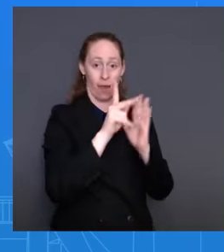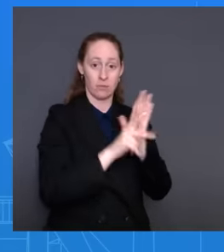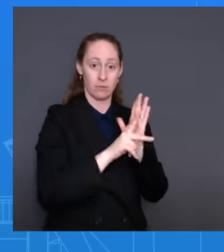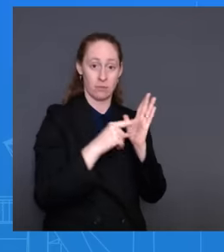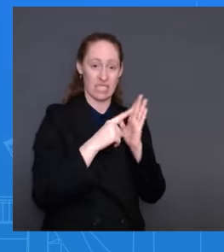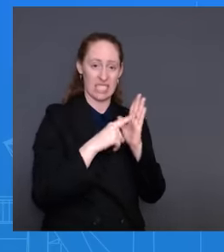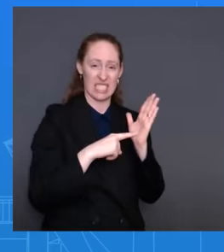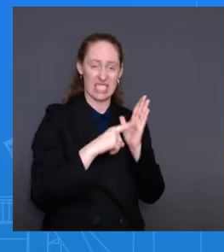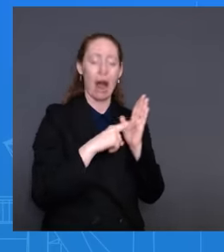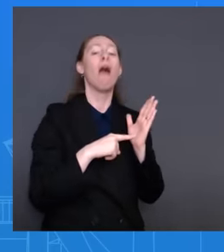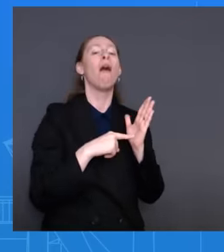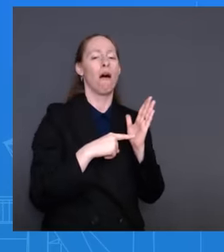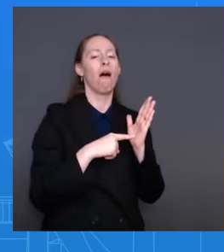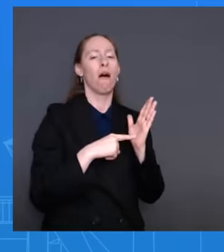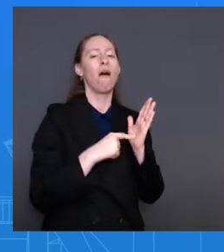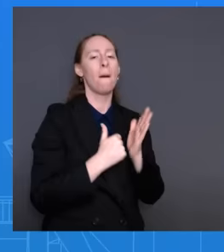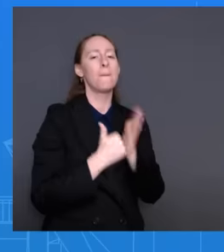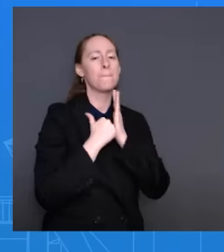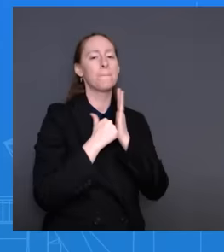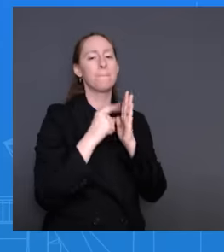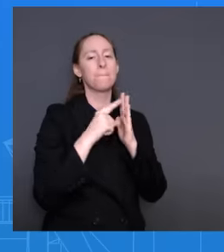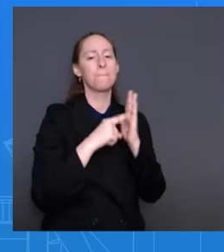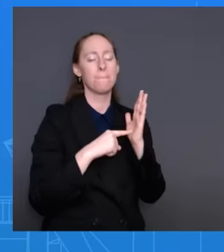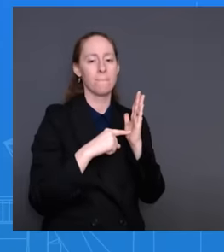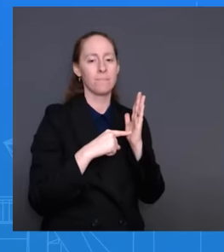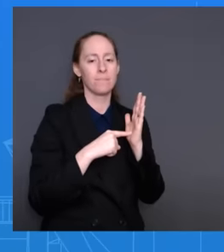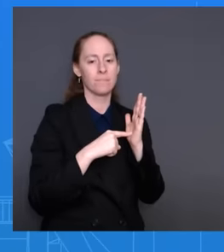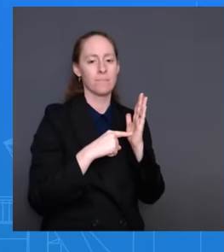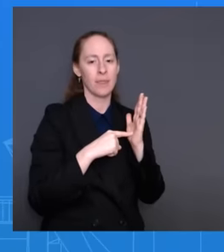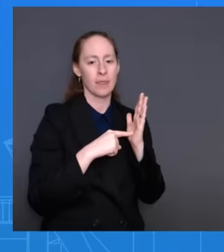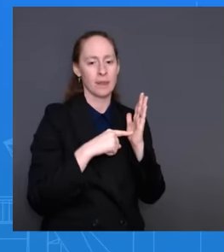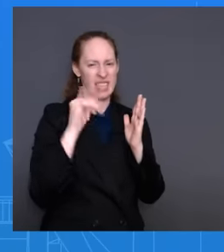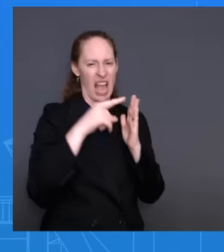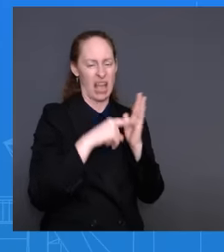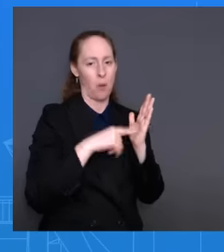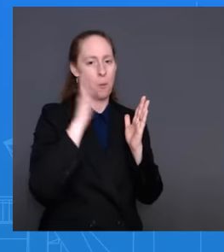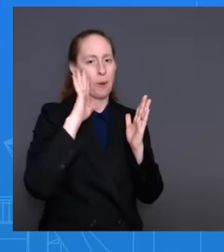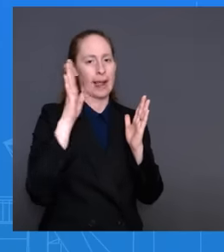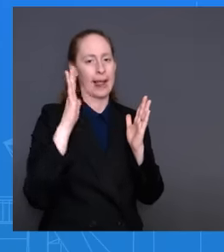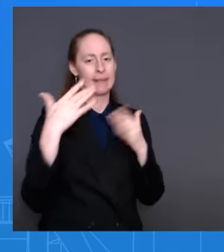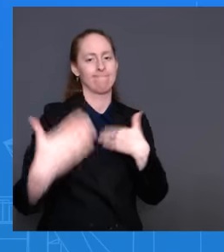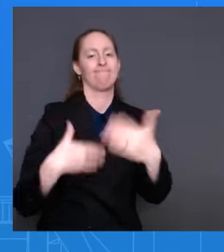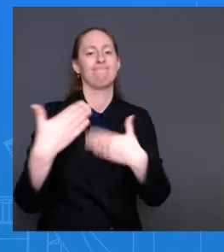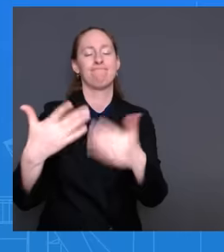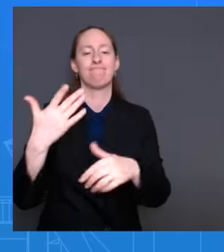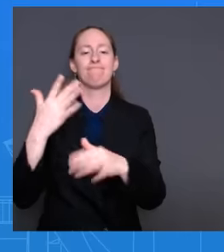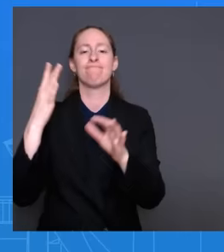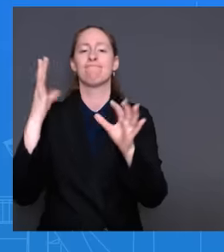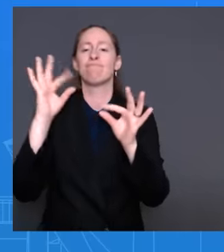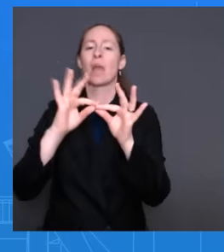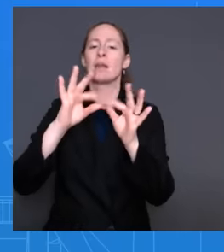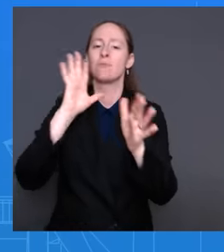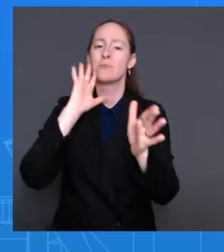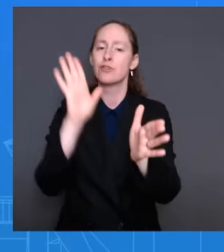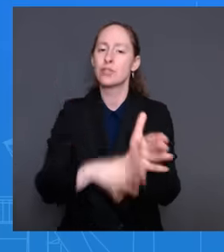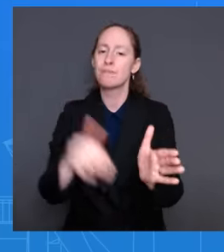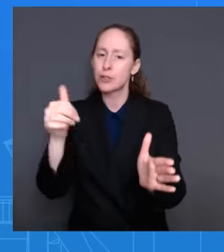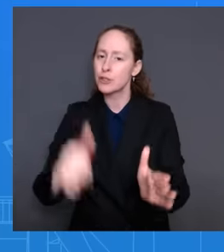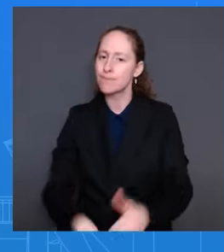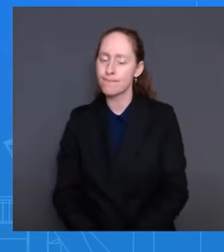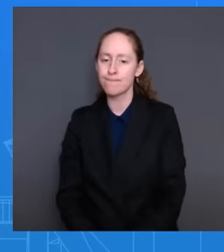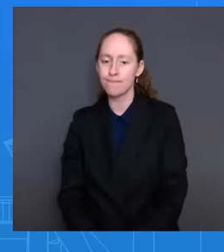can navigate through this next period. But that's actually mostly about the structural factors. I guess when you talk to Americans, when you look at polling, they say their biggest